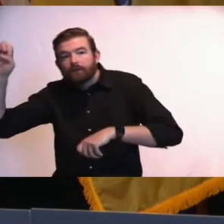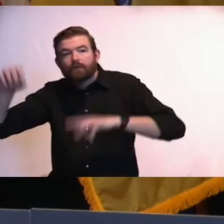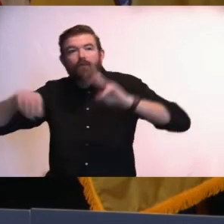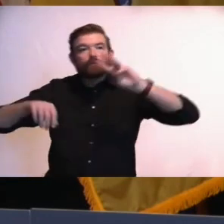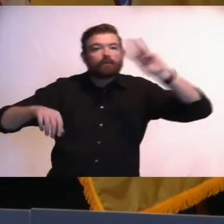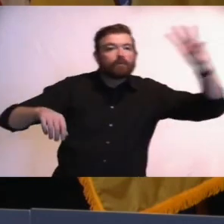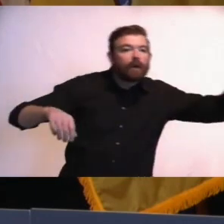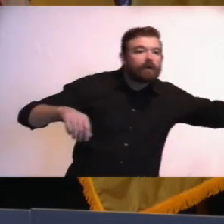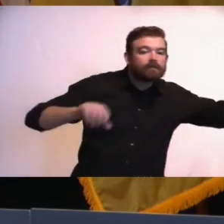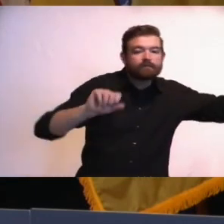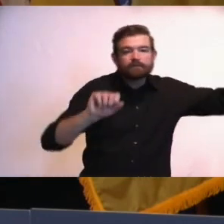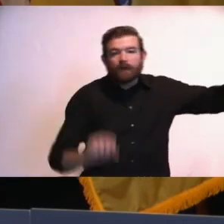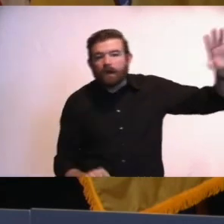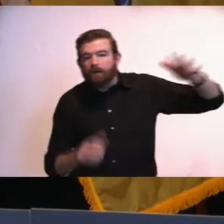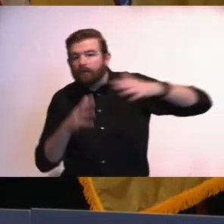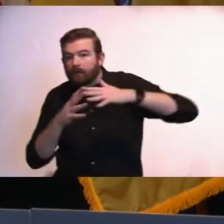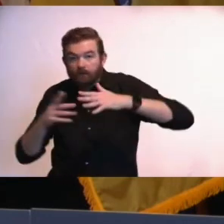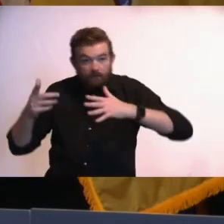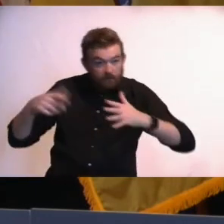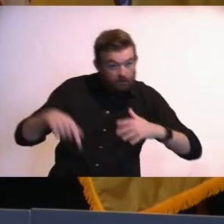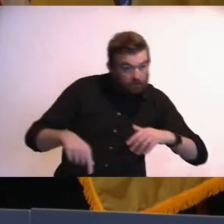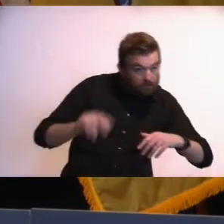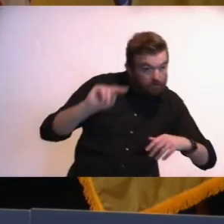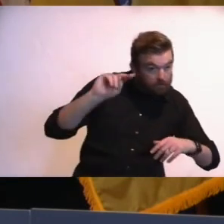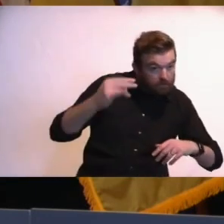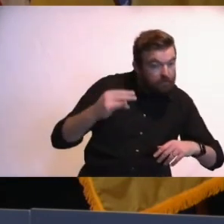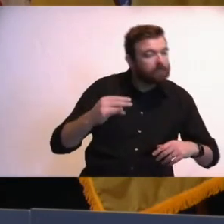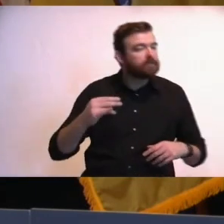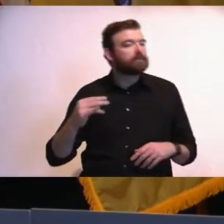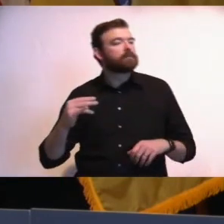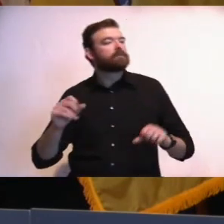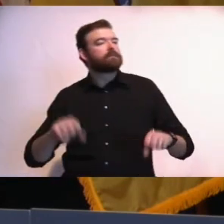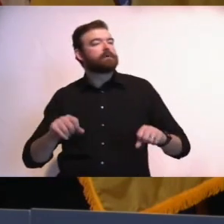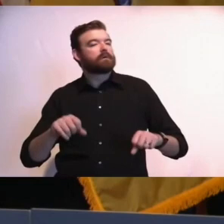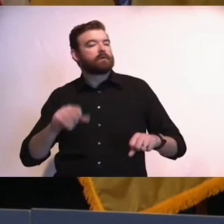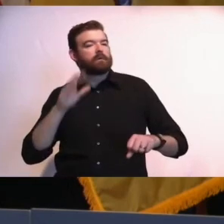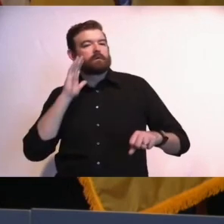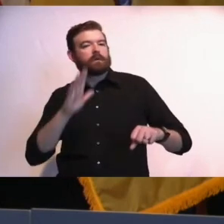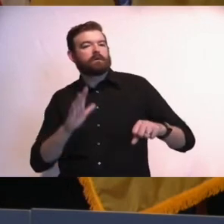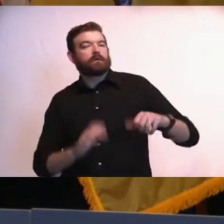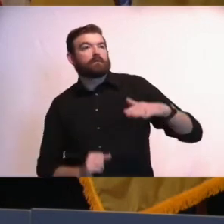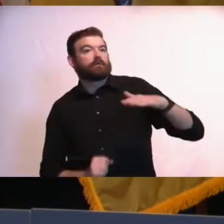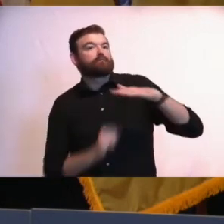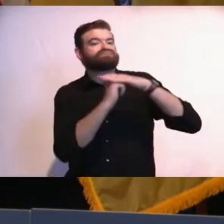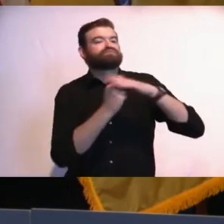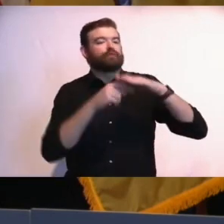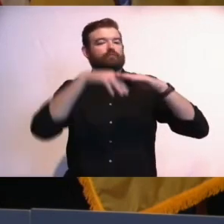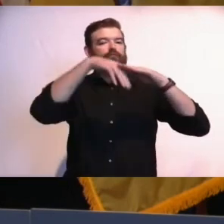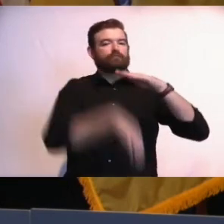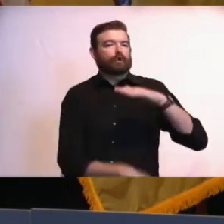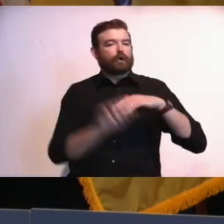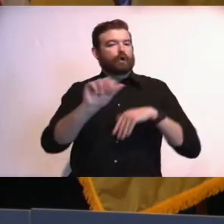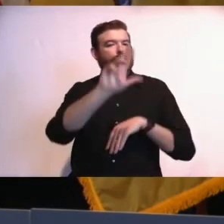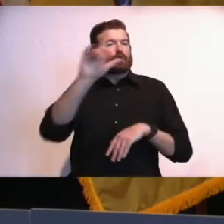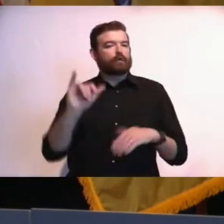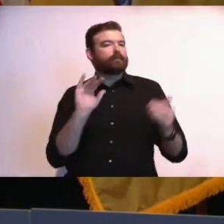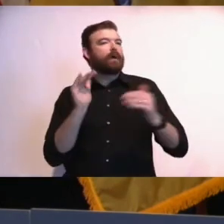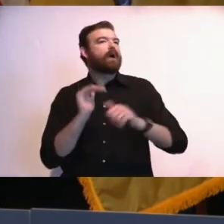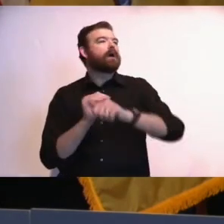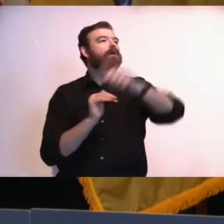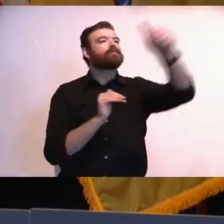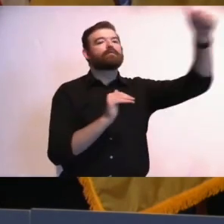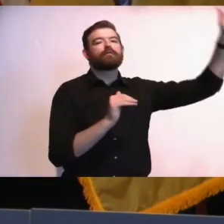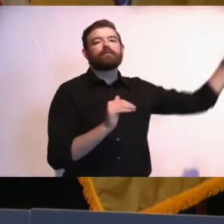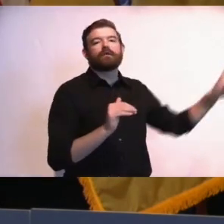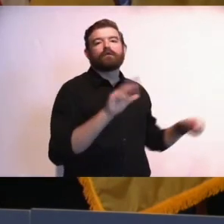our region will peak a little bit earlier as opposed to other areas of the country. But again, we have to kind of stay tuned. And again, as the Commissioner had